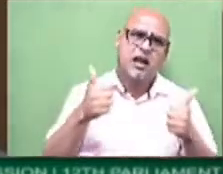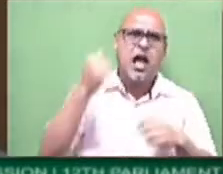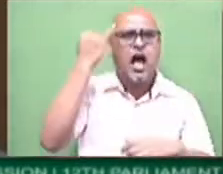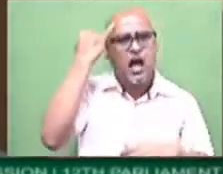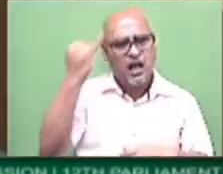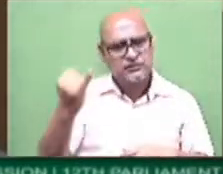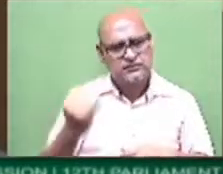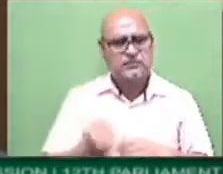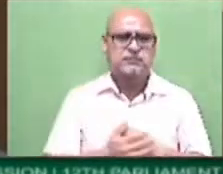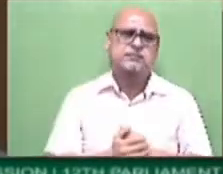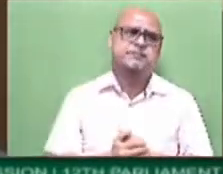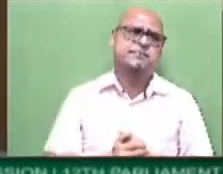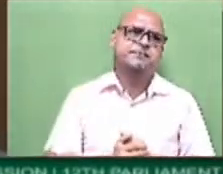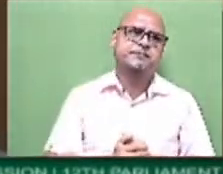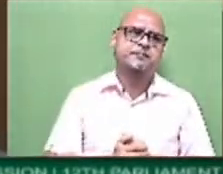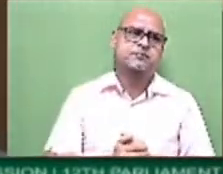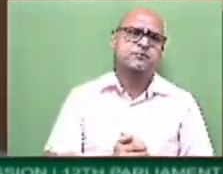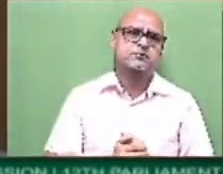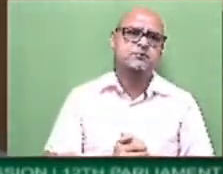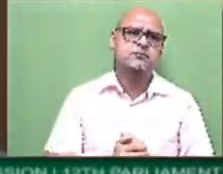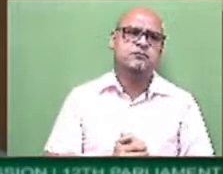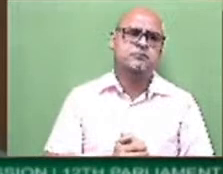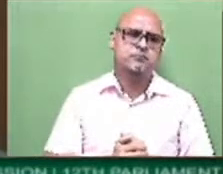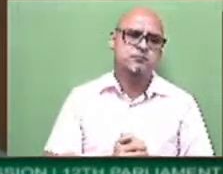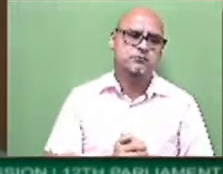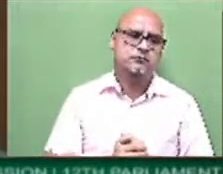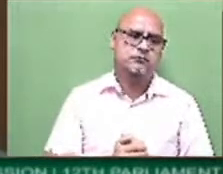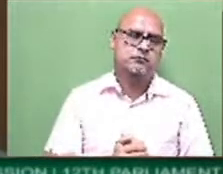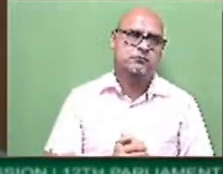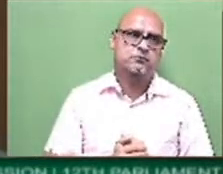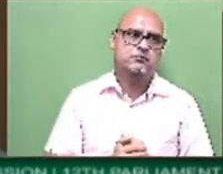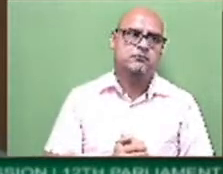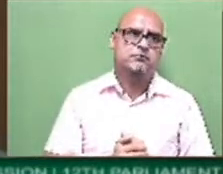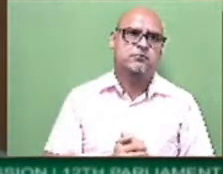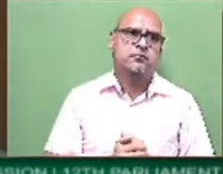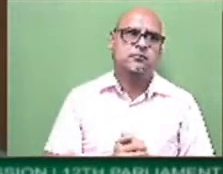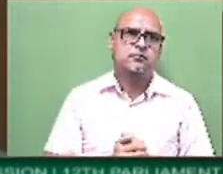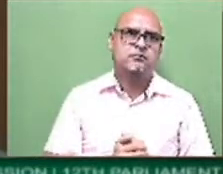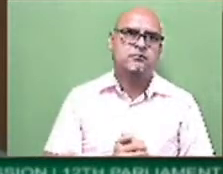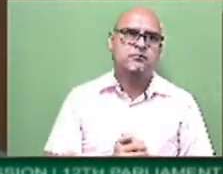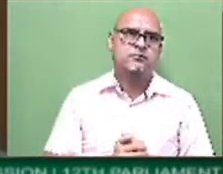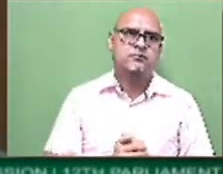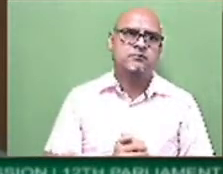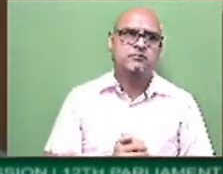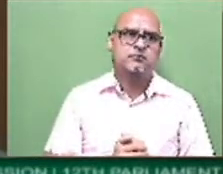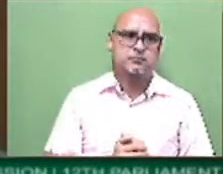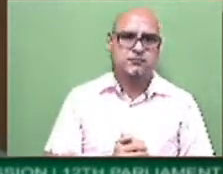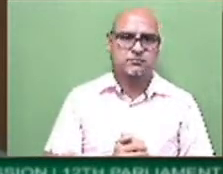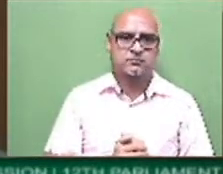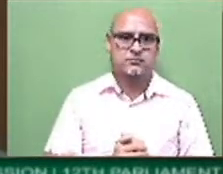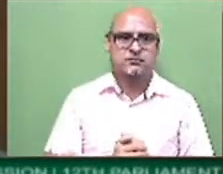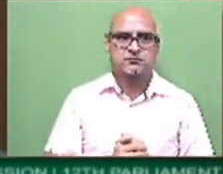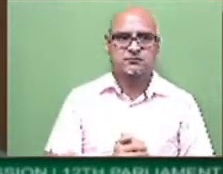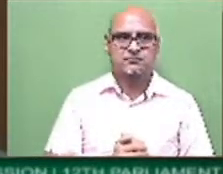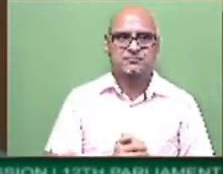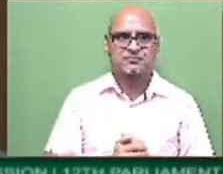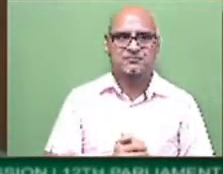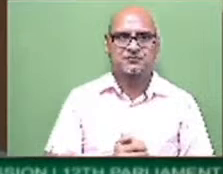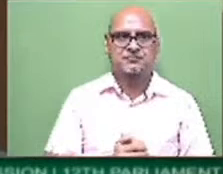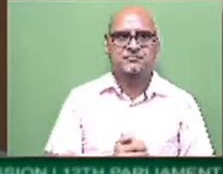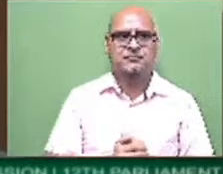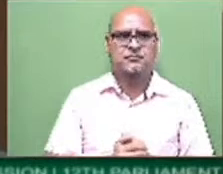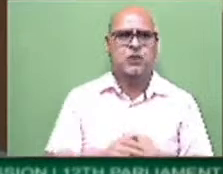sick and need the facilities, excuse me, it will also present a situation where